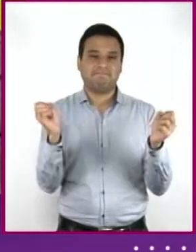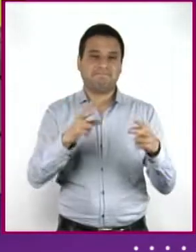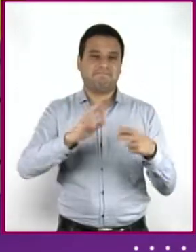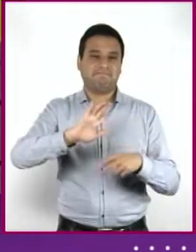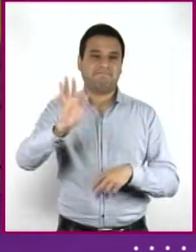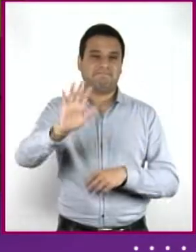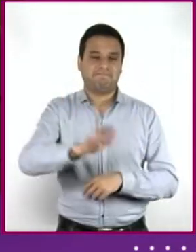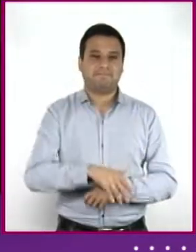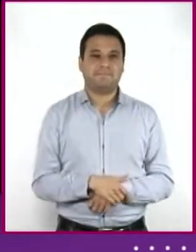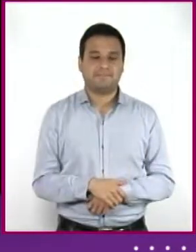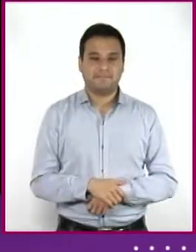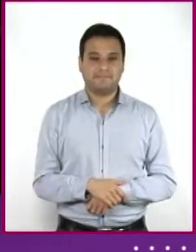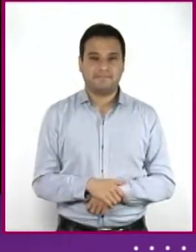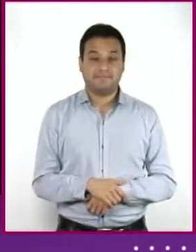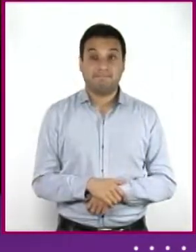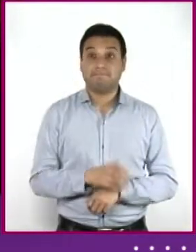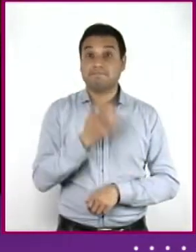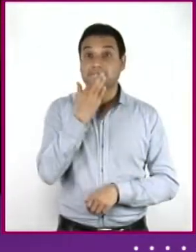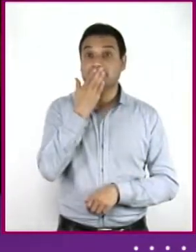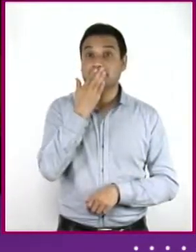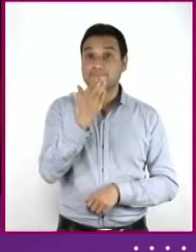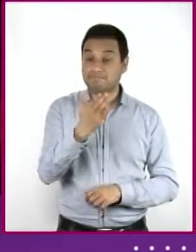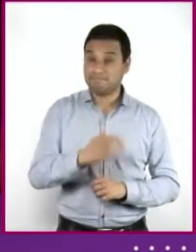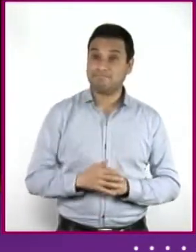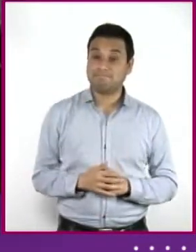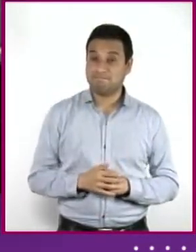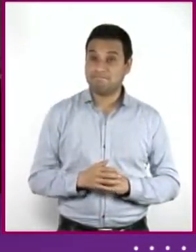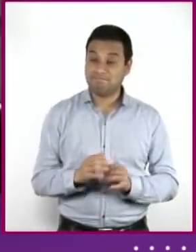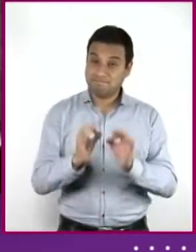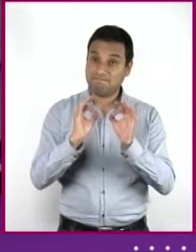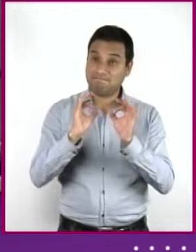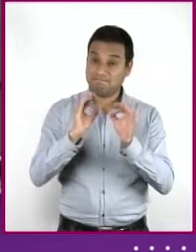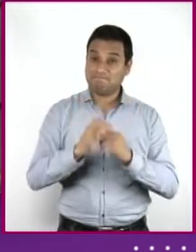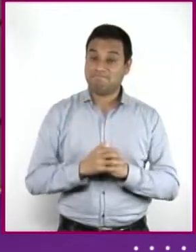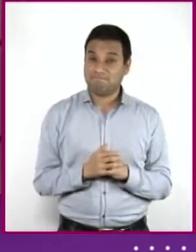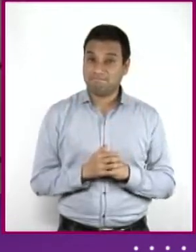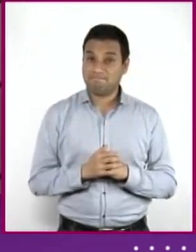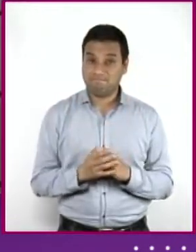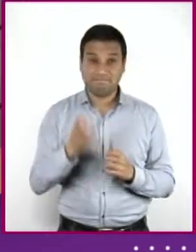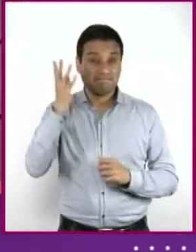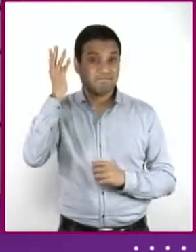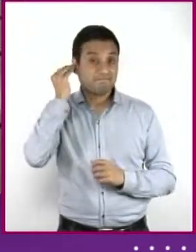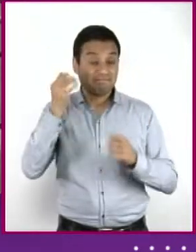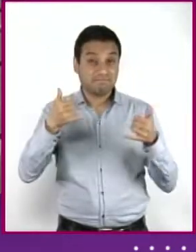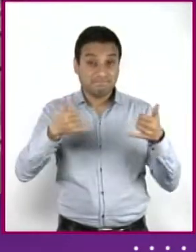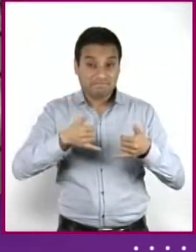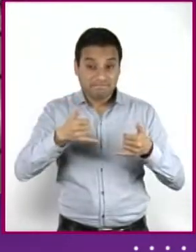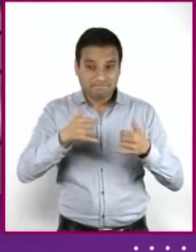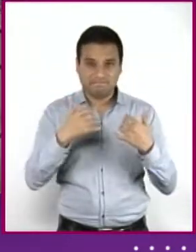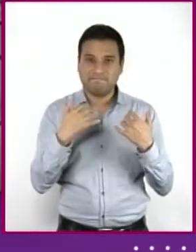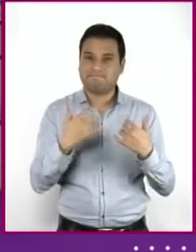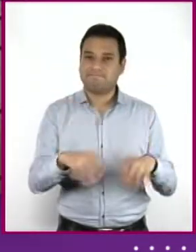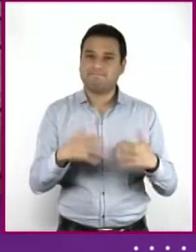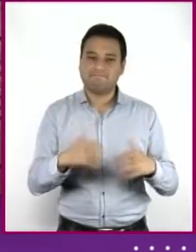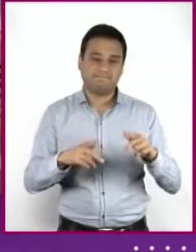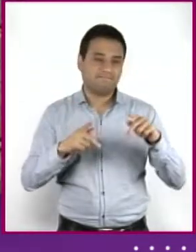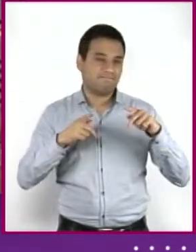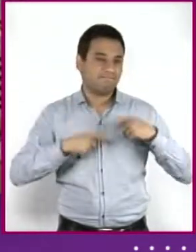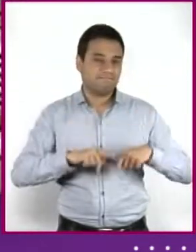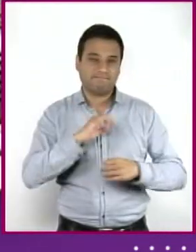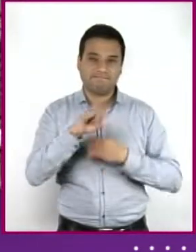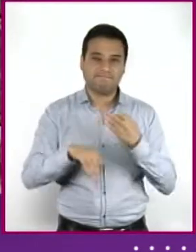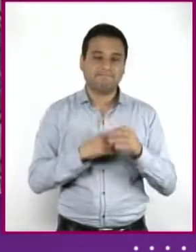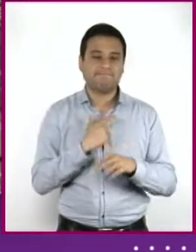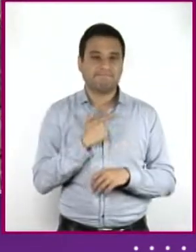now. Very good, Hero. That was wonderful. Radio Rebelde is going to be a great success. Thank